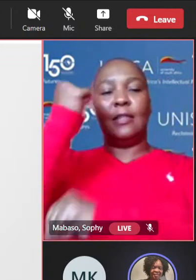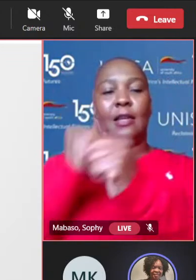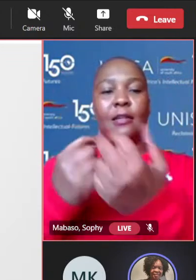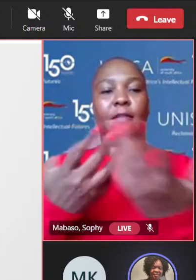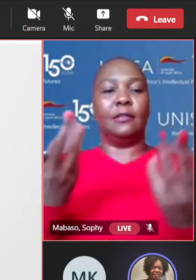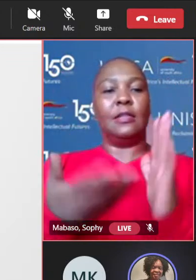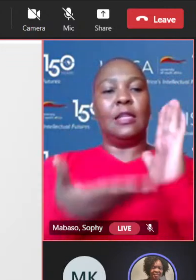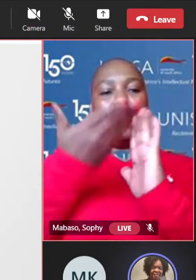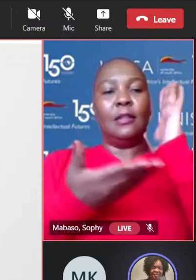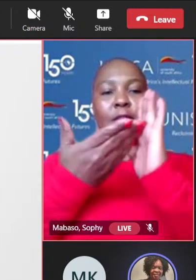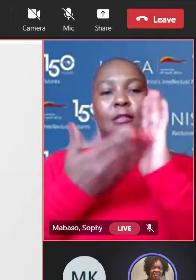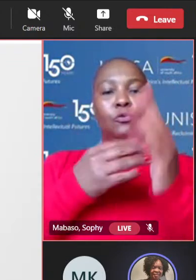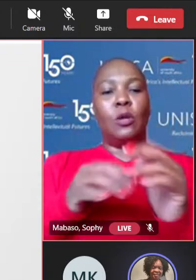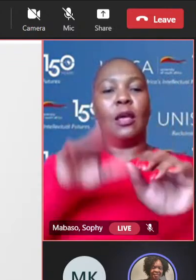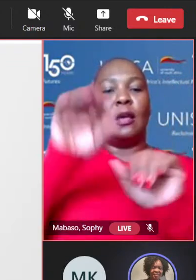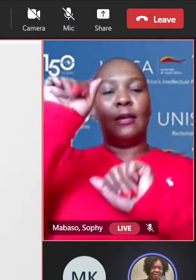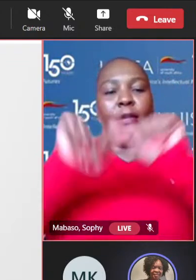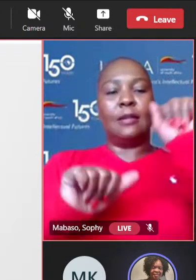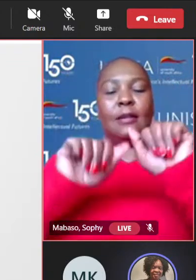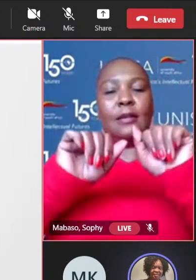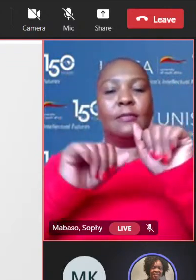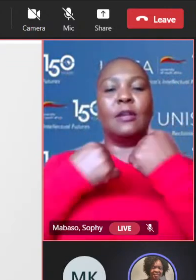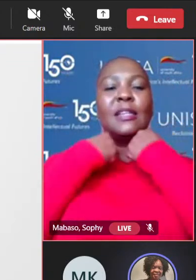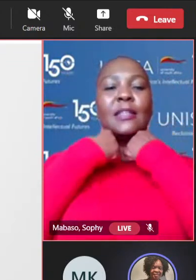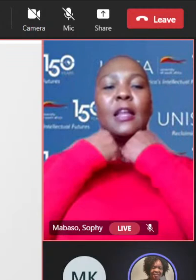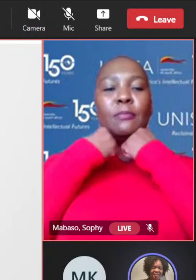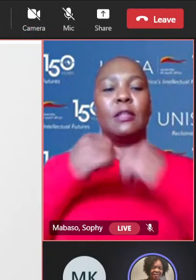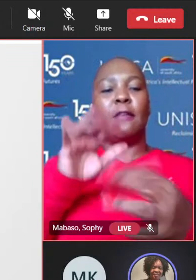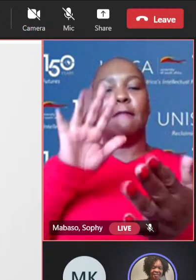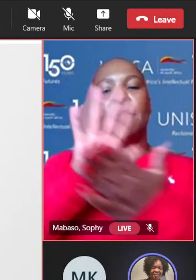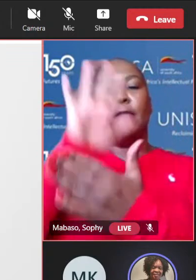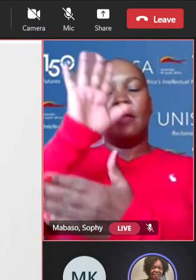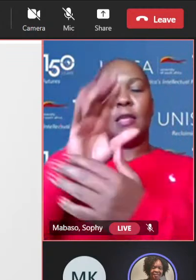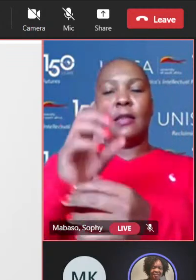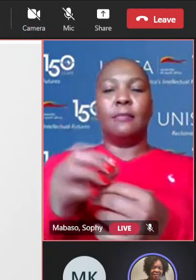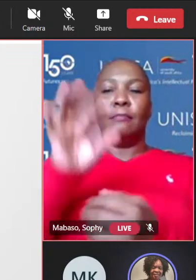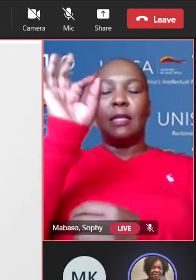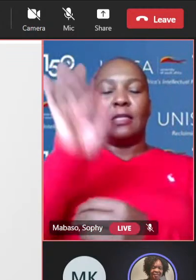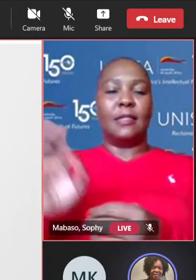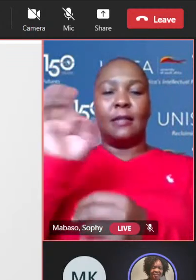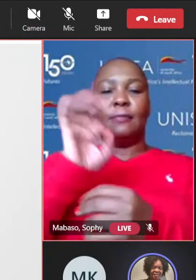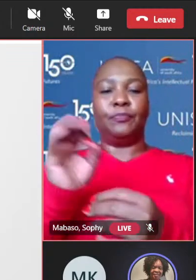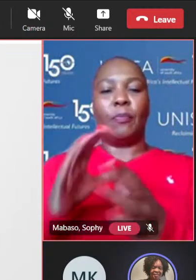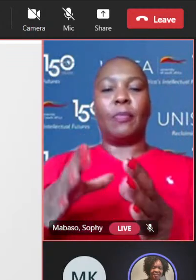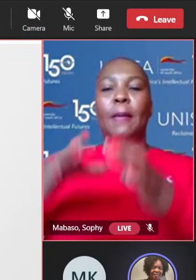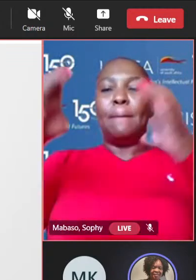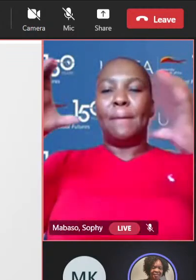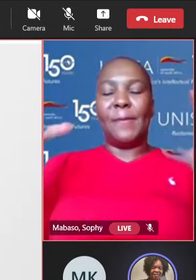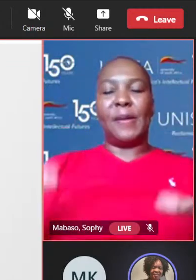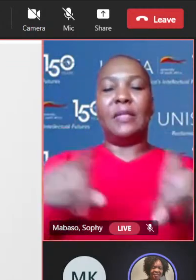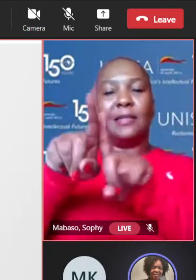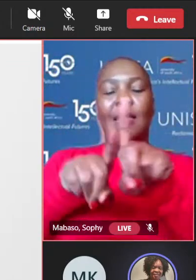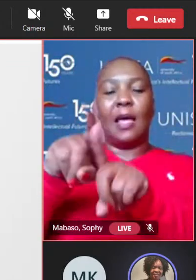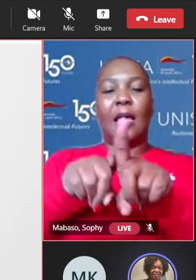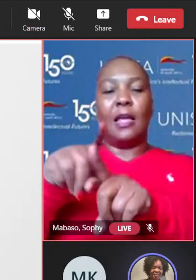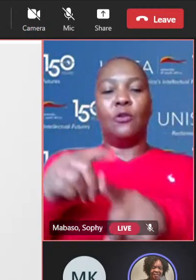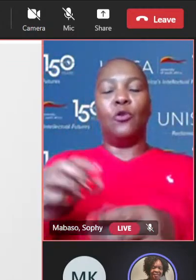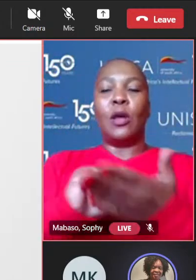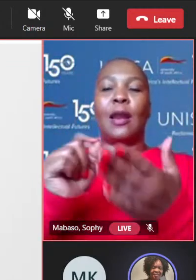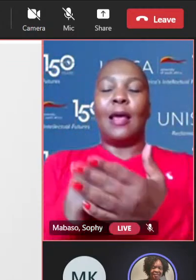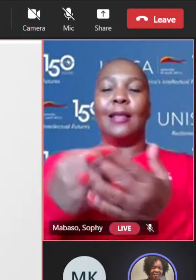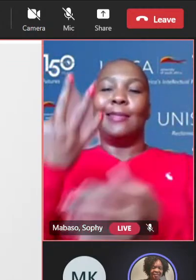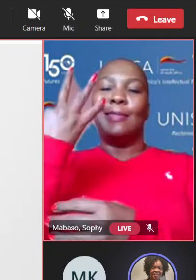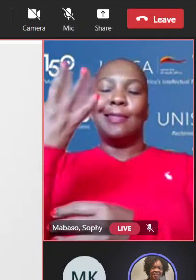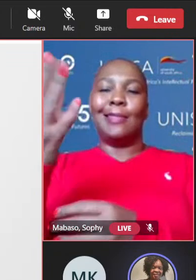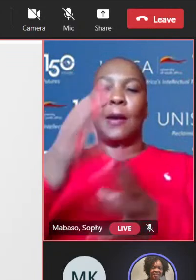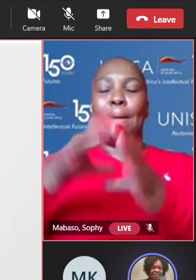your assignments contributing 15% each, as well the major test, and then you write 3 major tests, and then 2